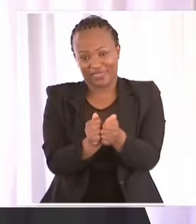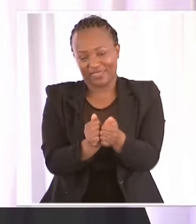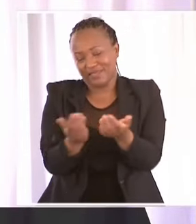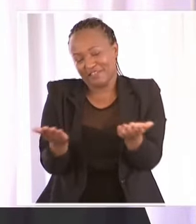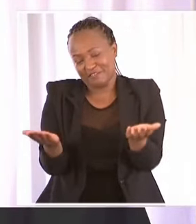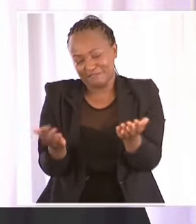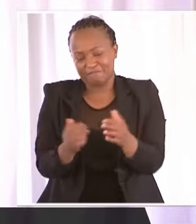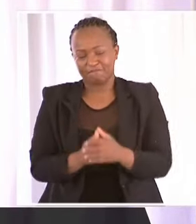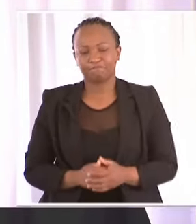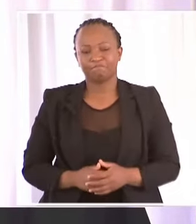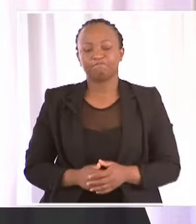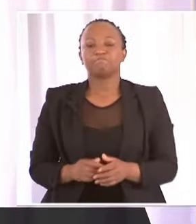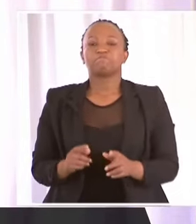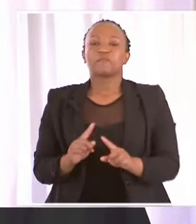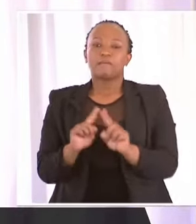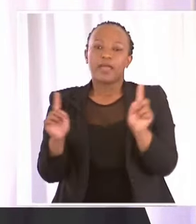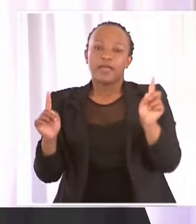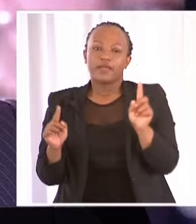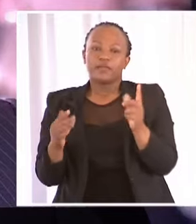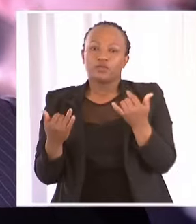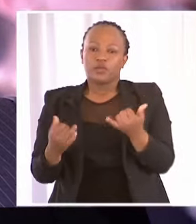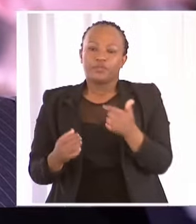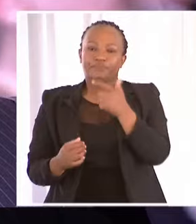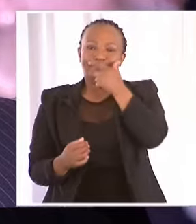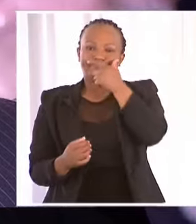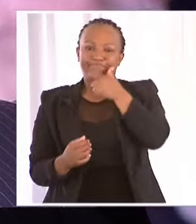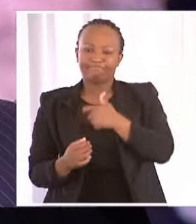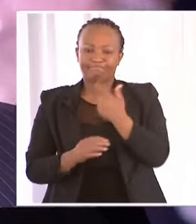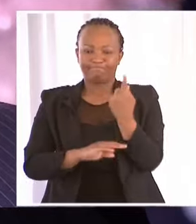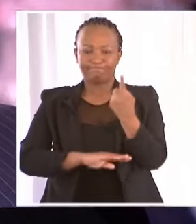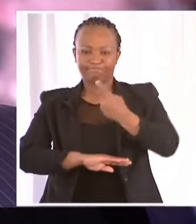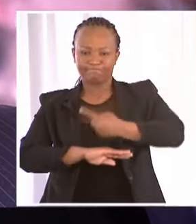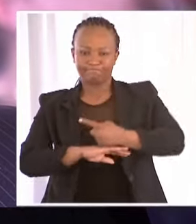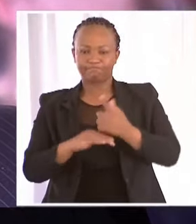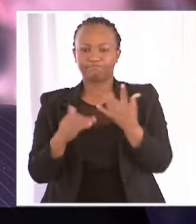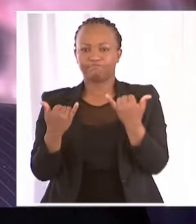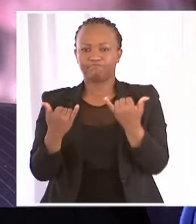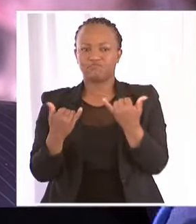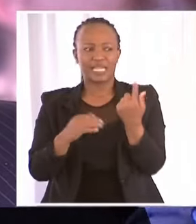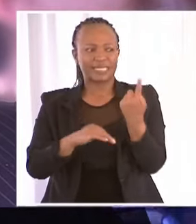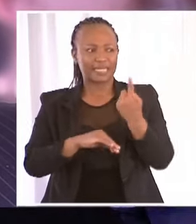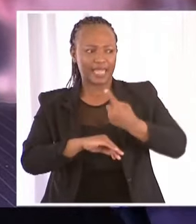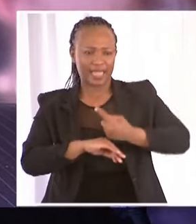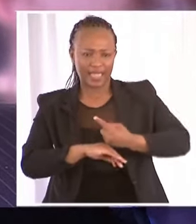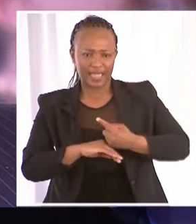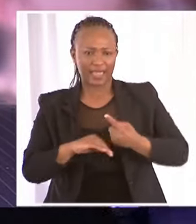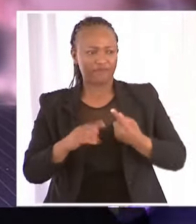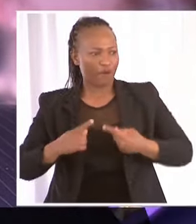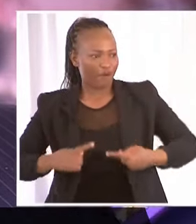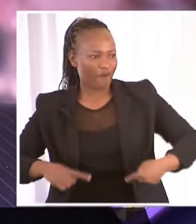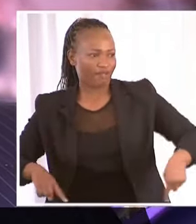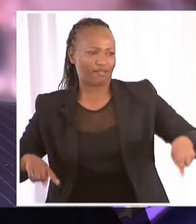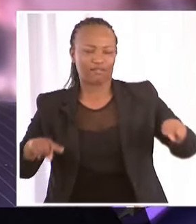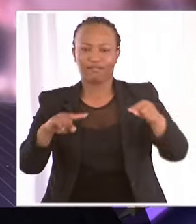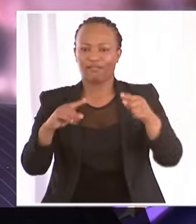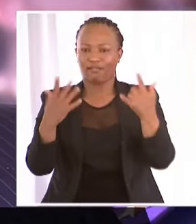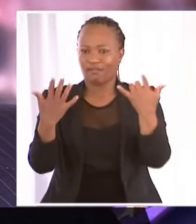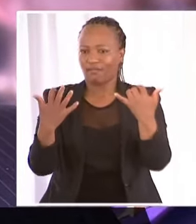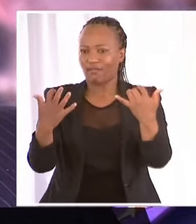Today is a sad day, but it is also a day on which we must collectively